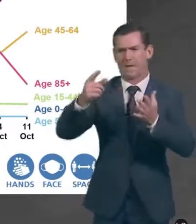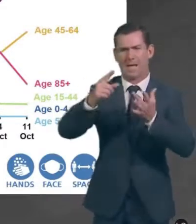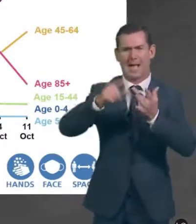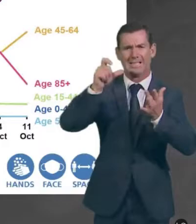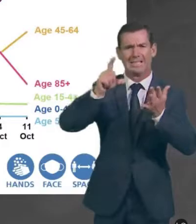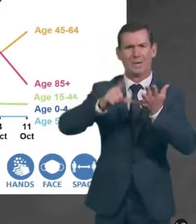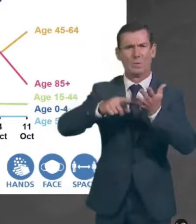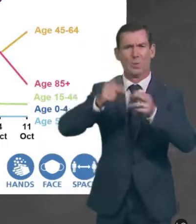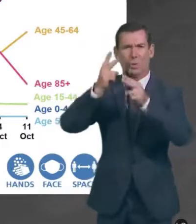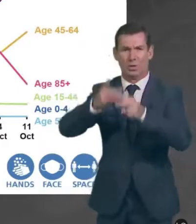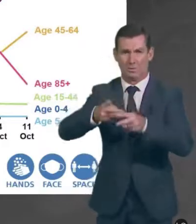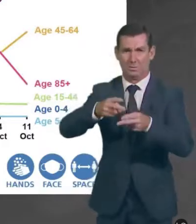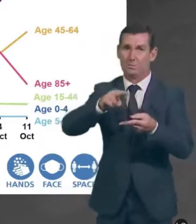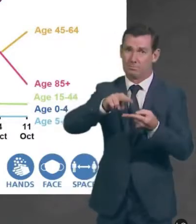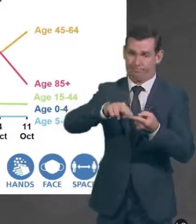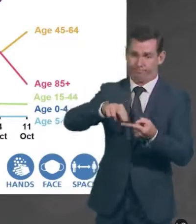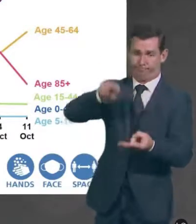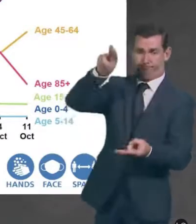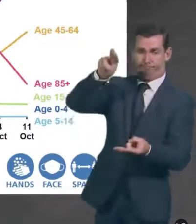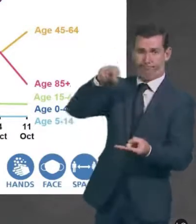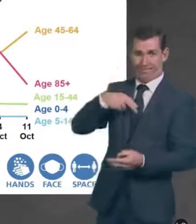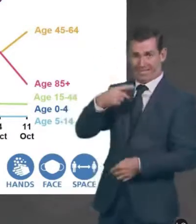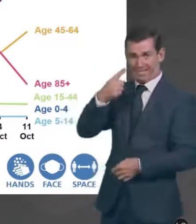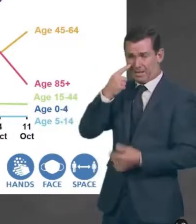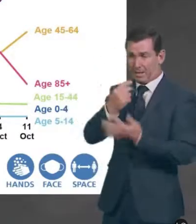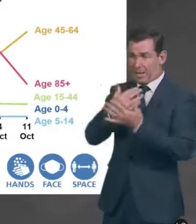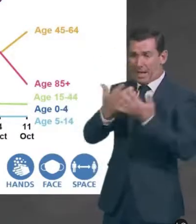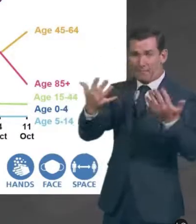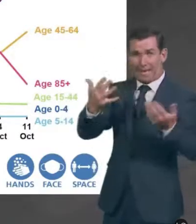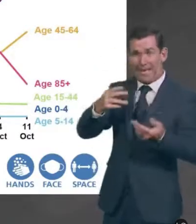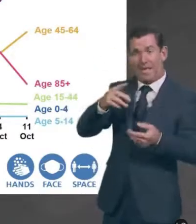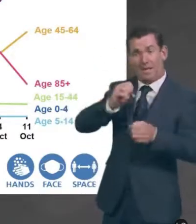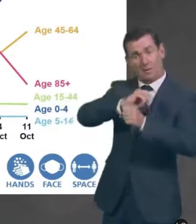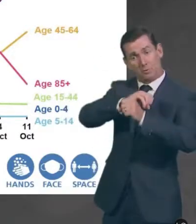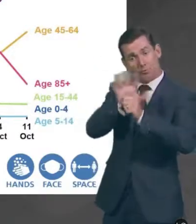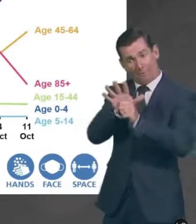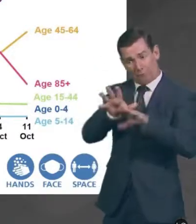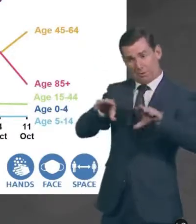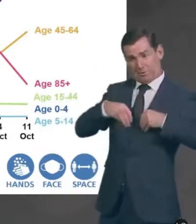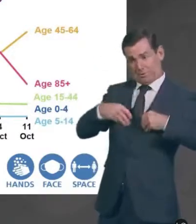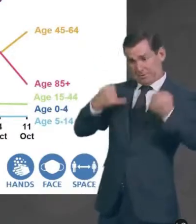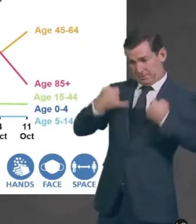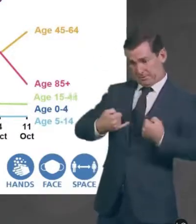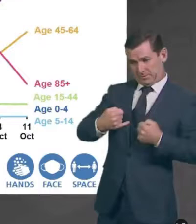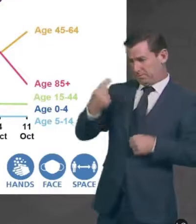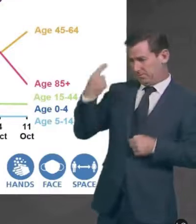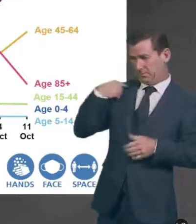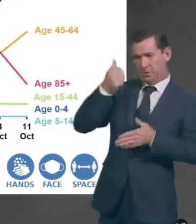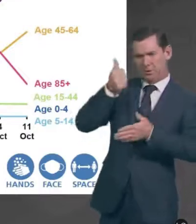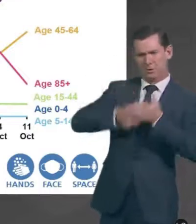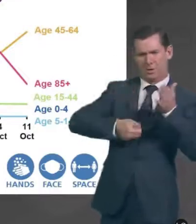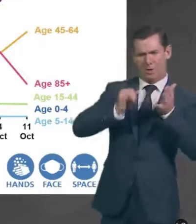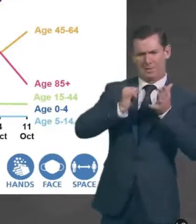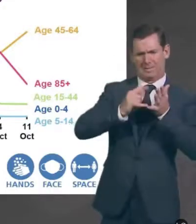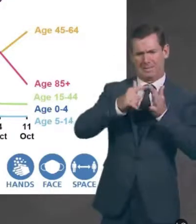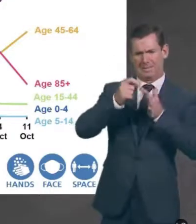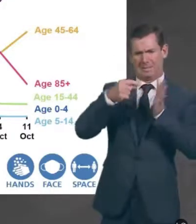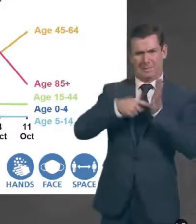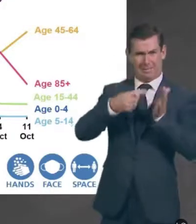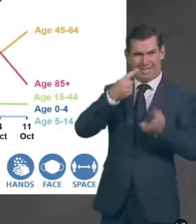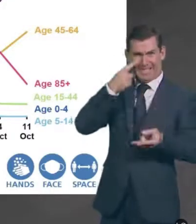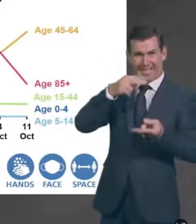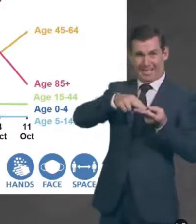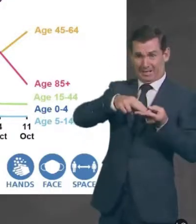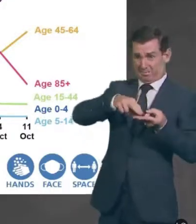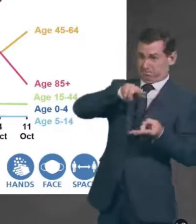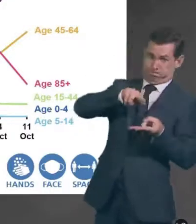care with COVID since the beginning of September. You can see quite a significant increase there, again, split out by age.